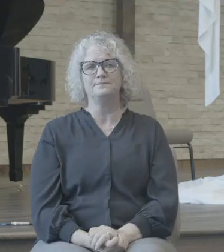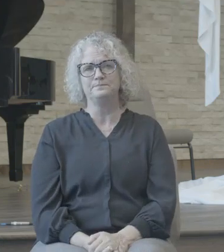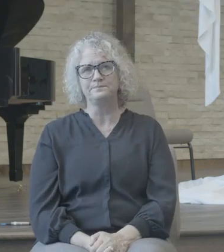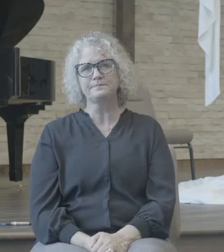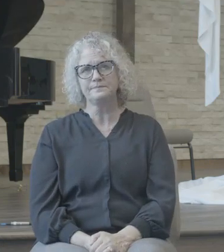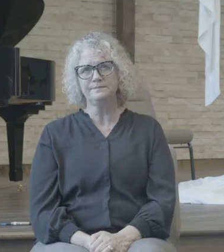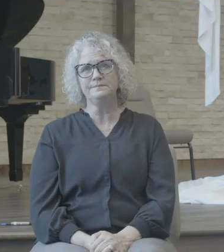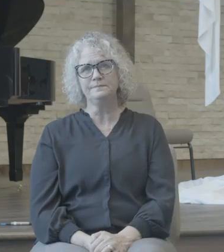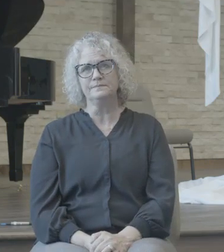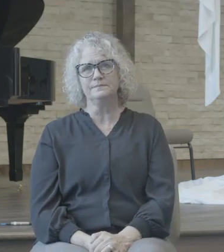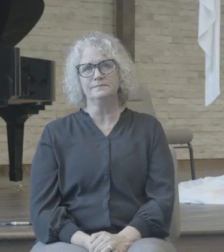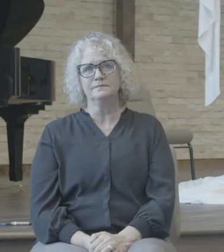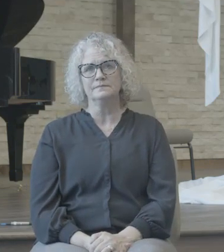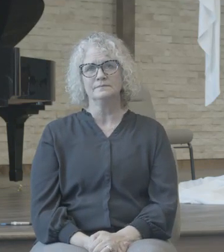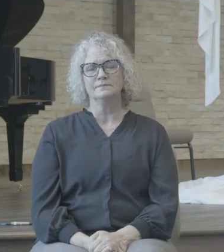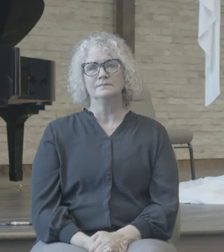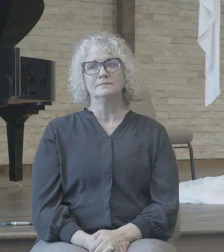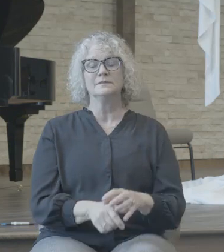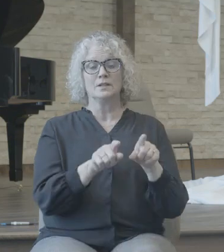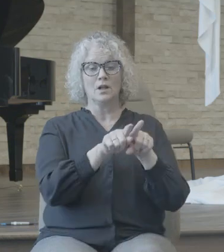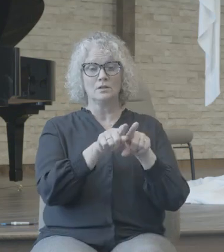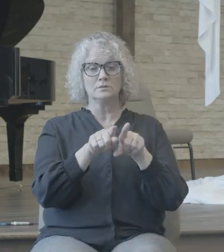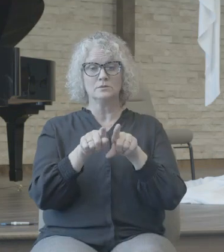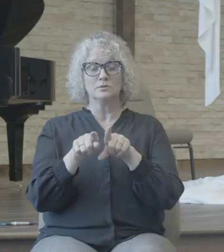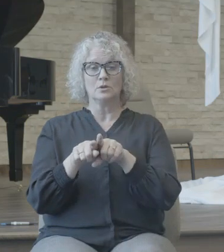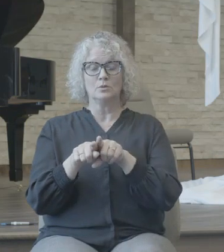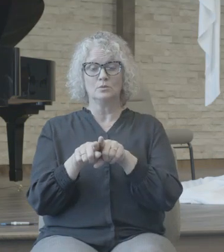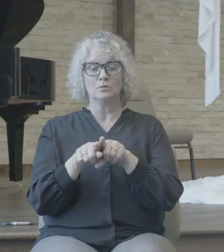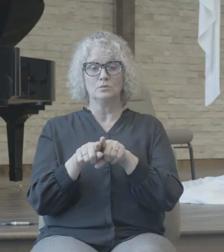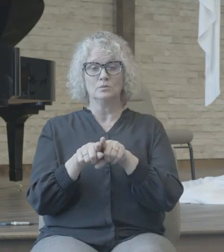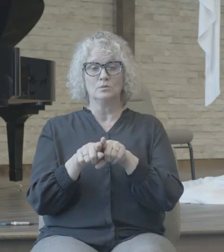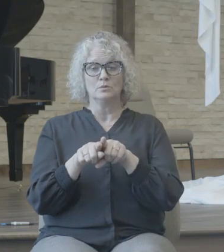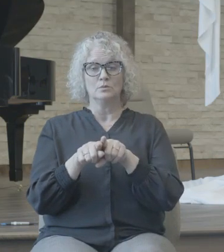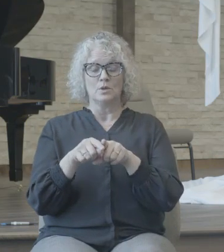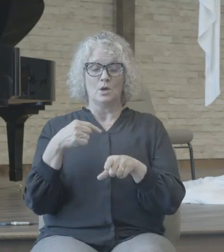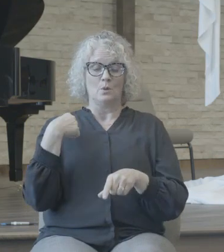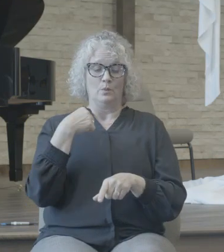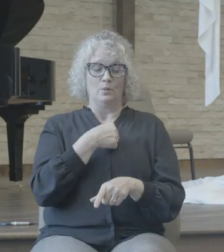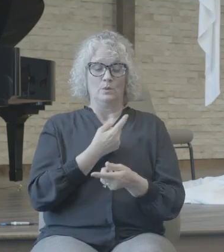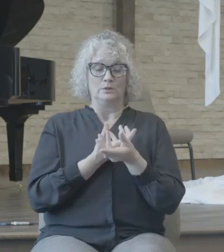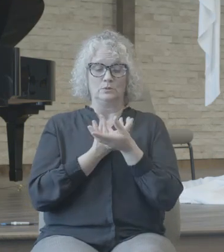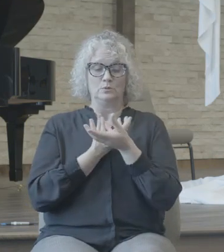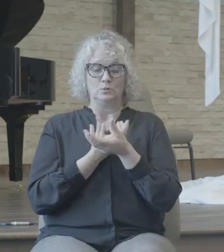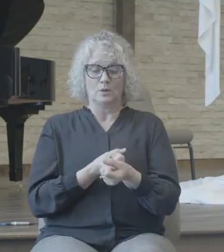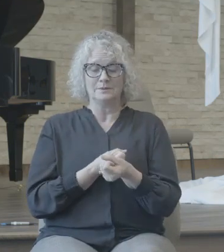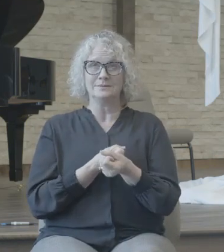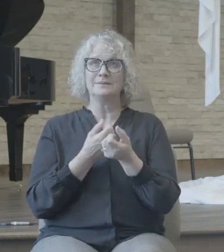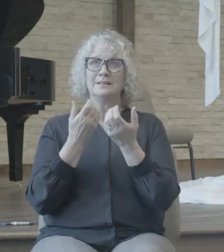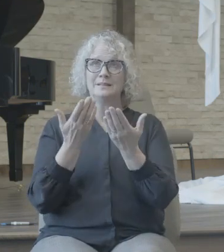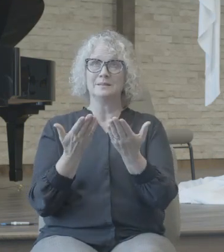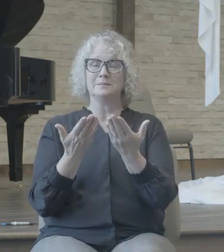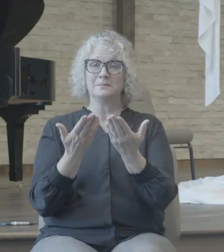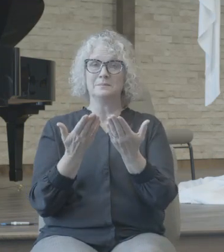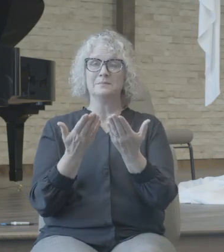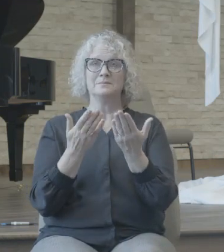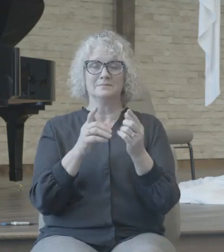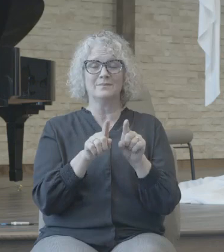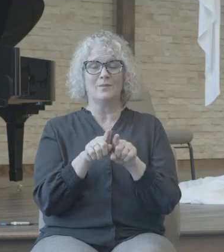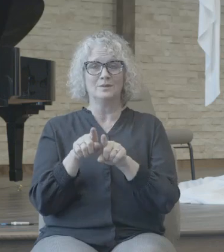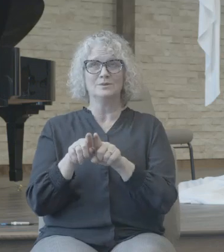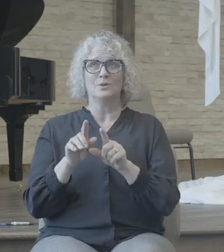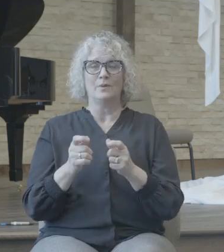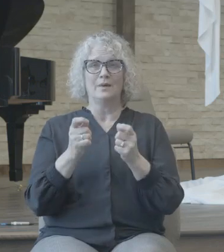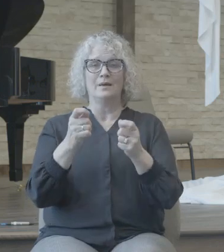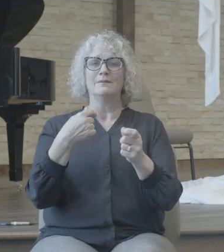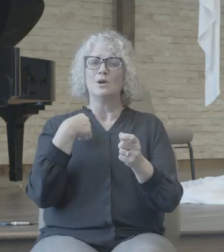Also, we do so when we give Him our trust. Now, we trust and believe in Jesus